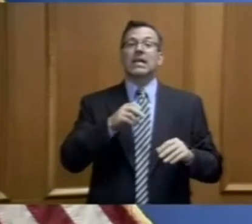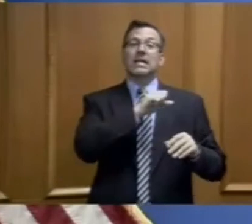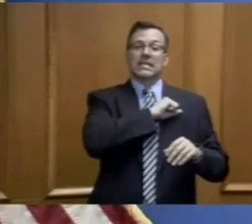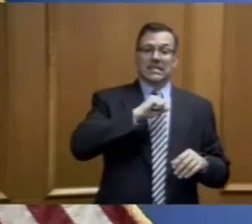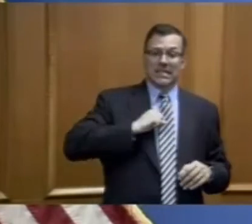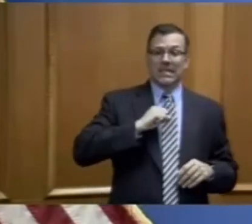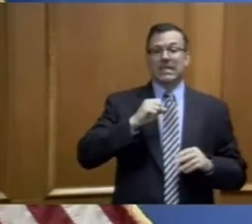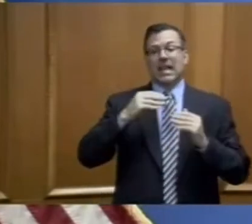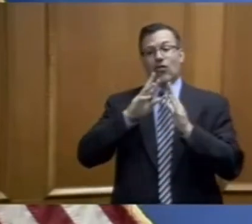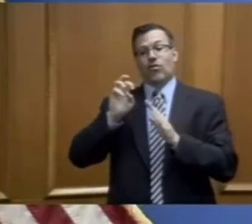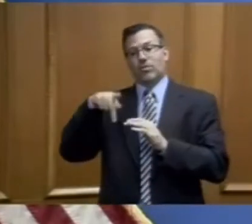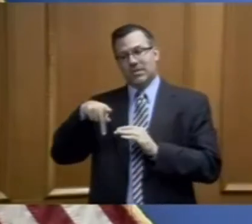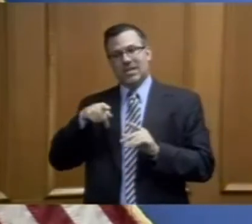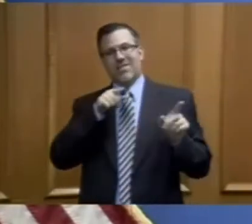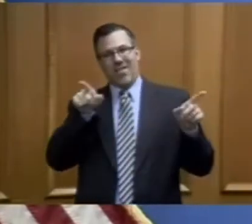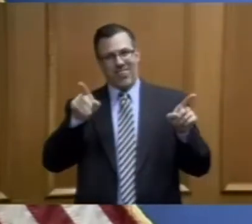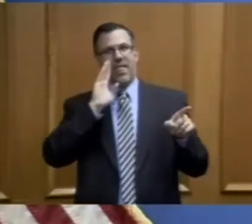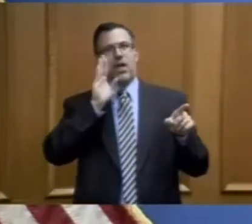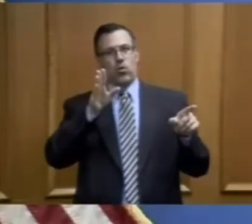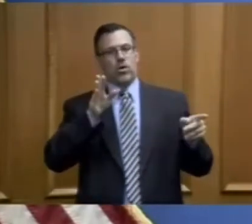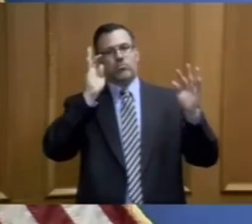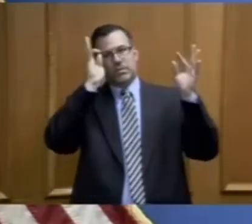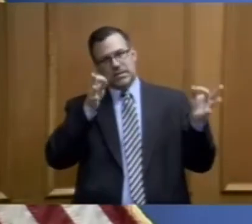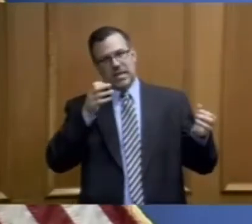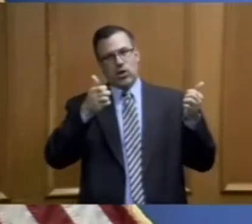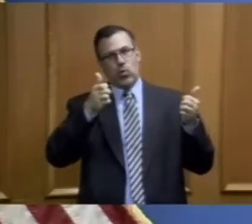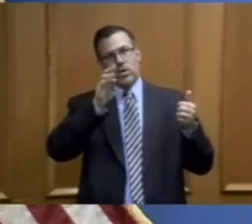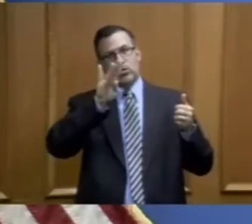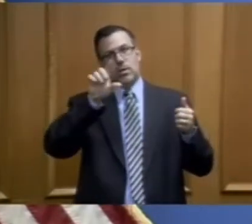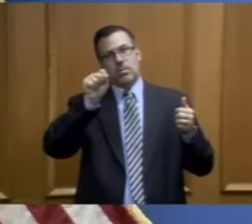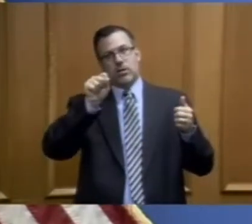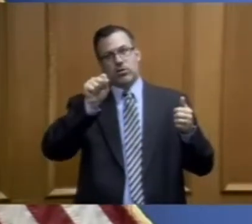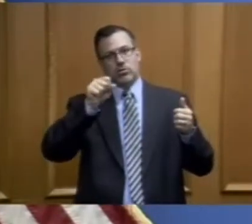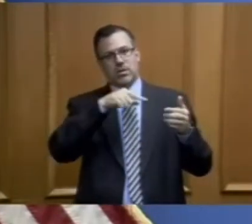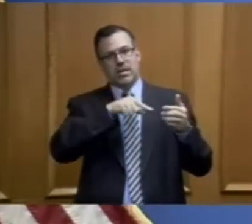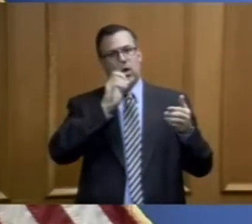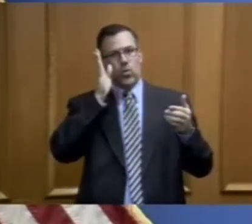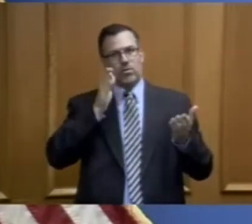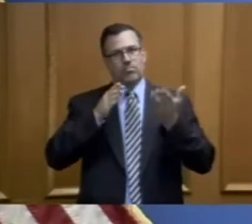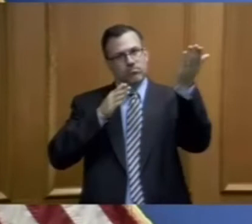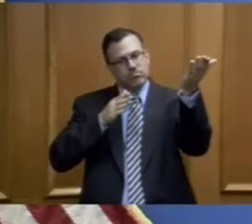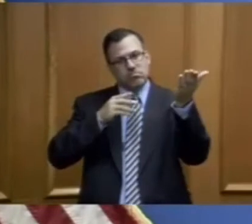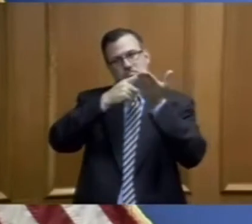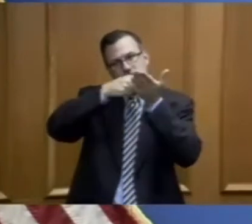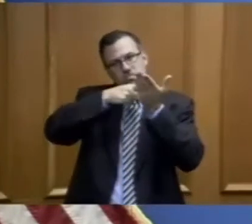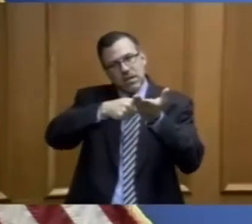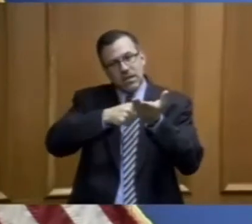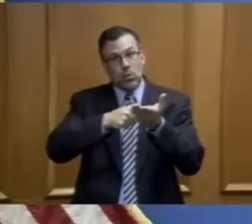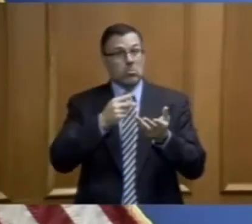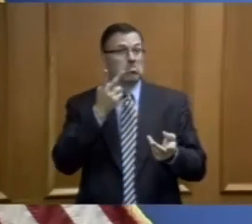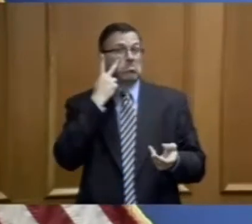will bring forward, and we'll wait to see what they propose.